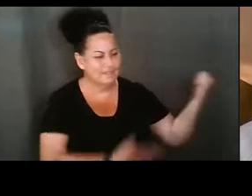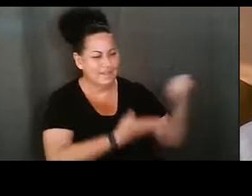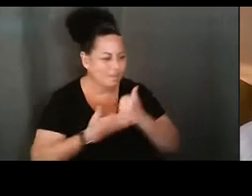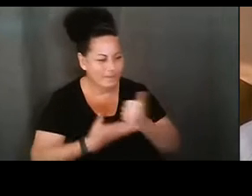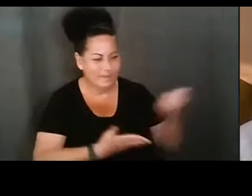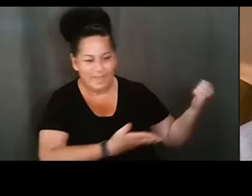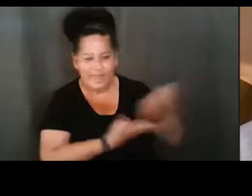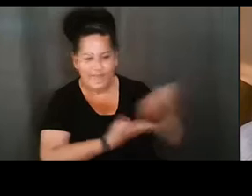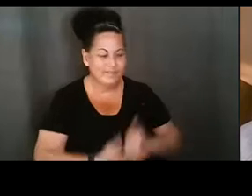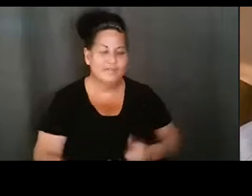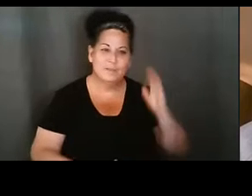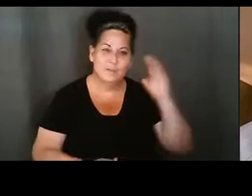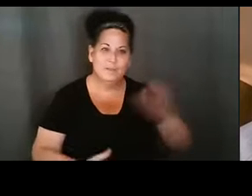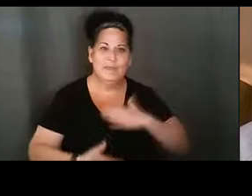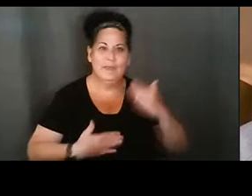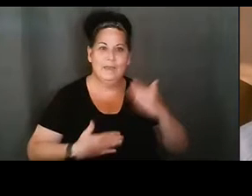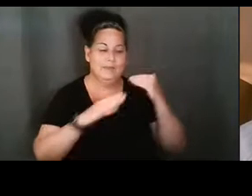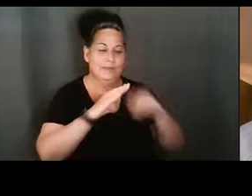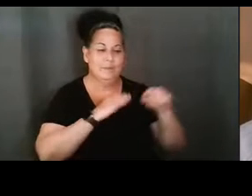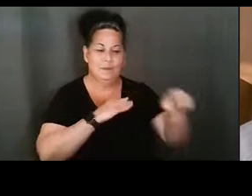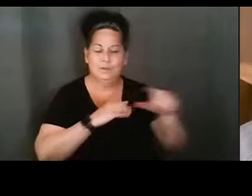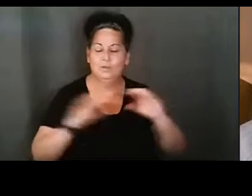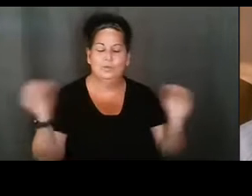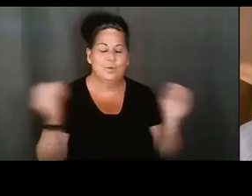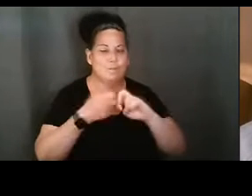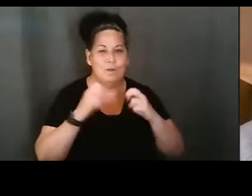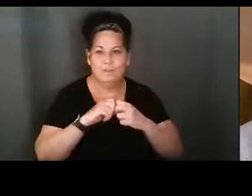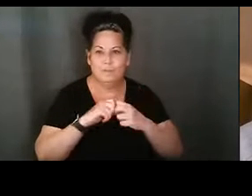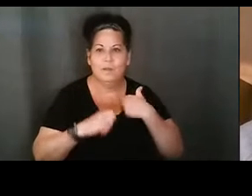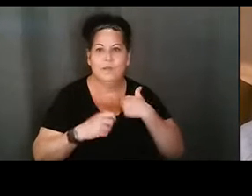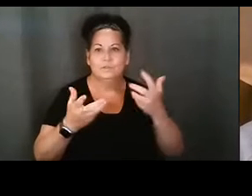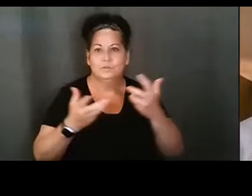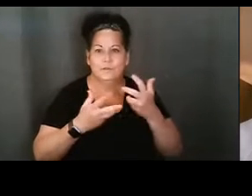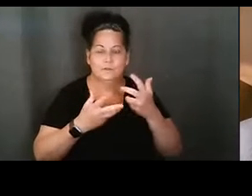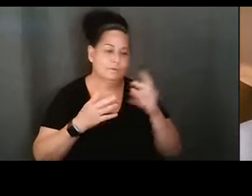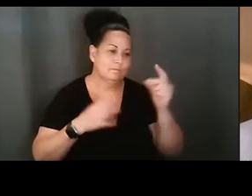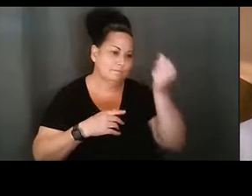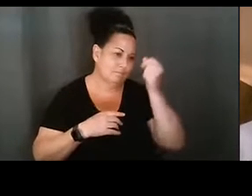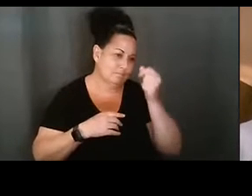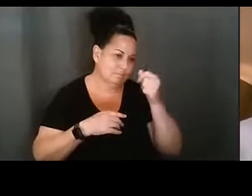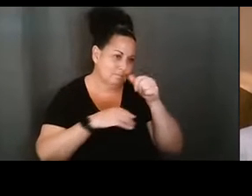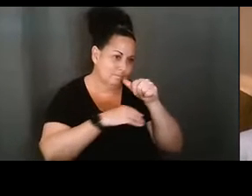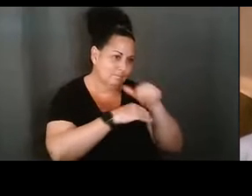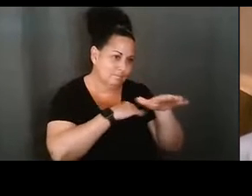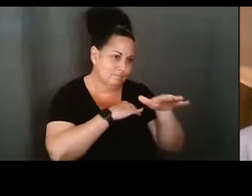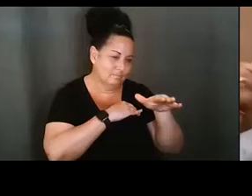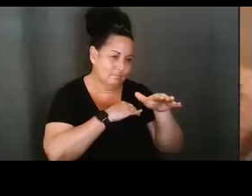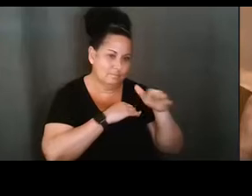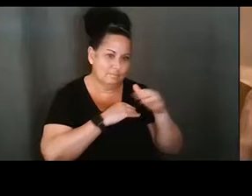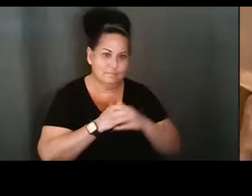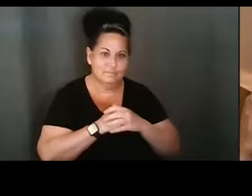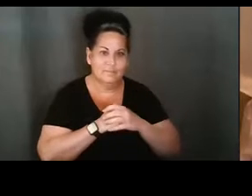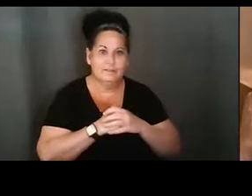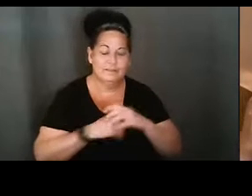We'll be glad to email it to you though, Ms. Bronner. That won't be a problem at all. I just wanted to get it to you immediately. Because I'm tripping right